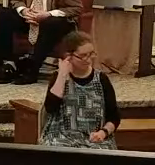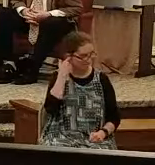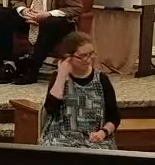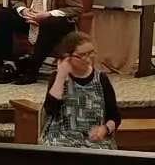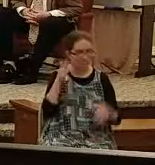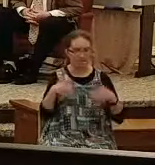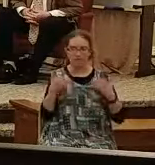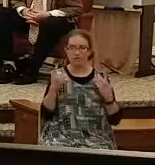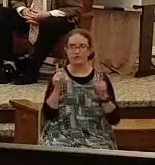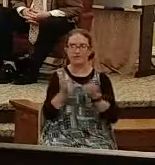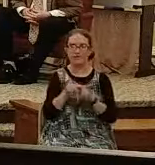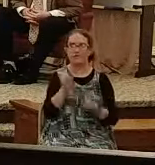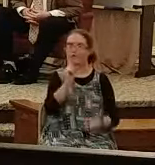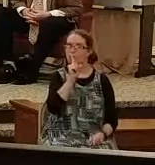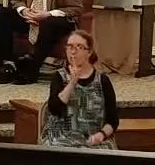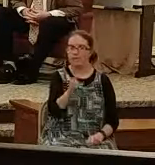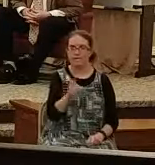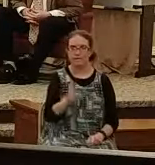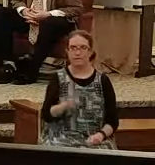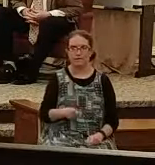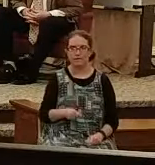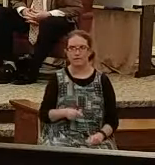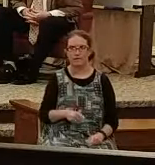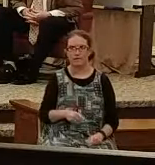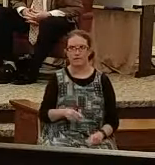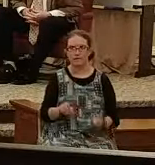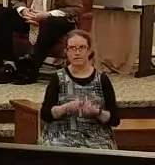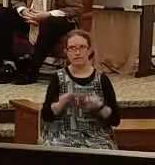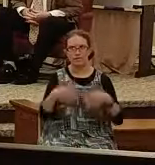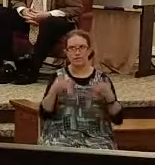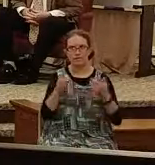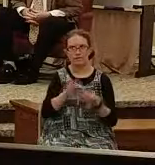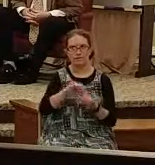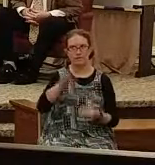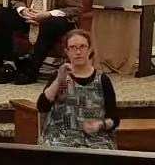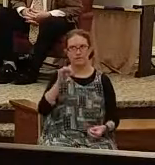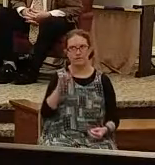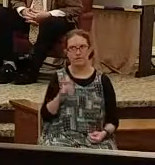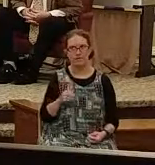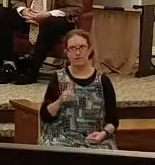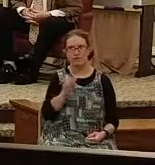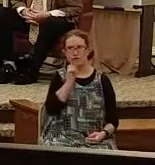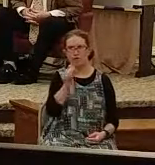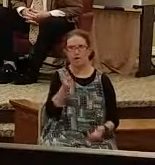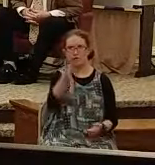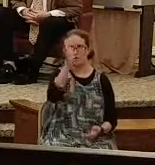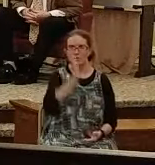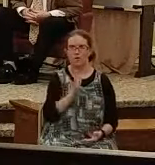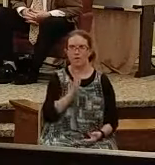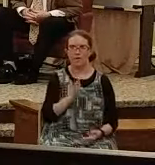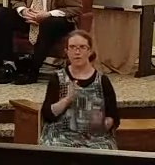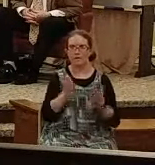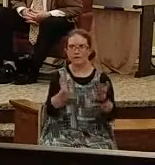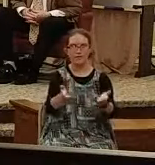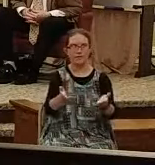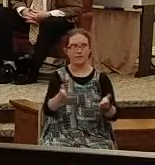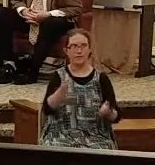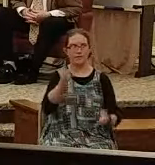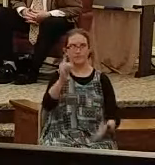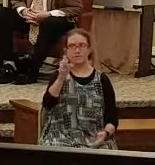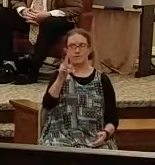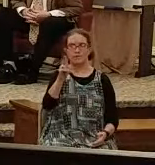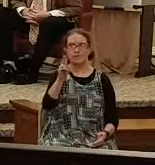feels like the real deal. They can still feel the spirit. But it's not God. He sent them a delusion. It's a